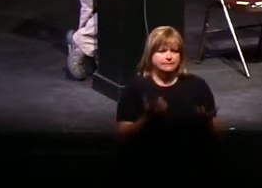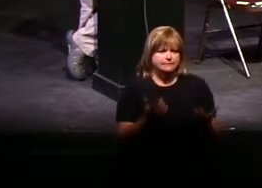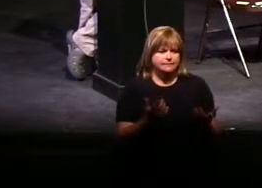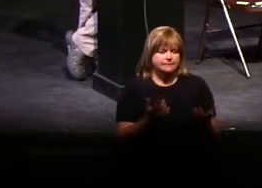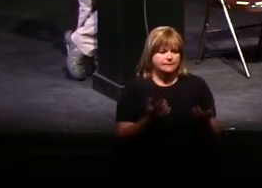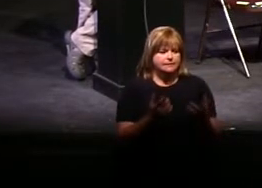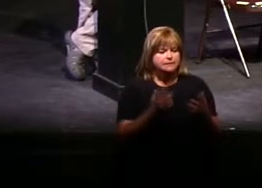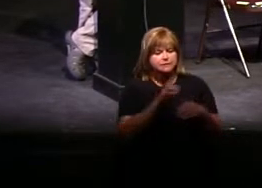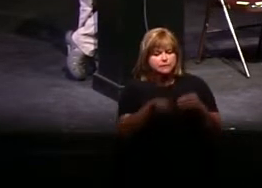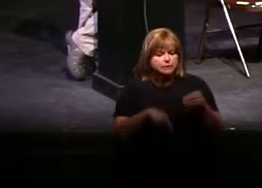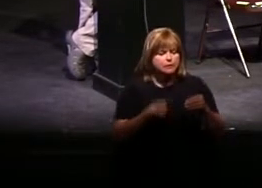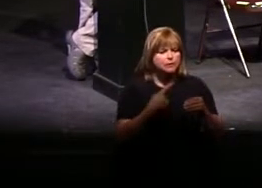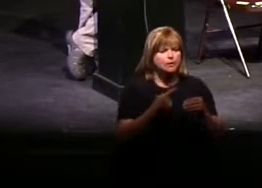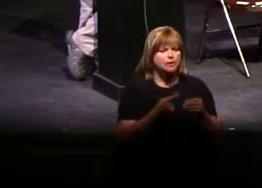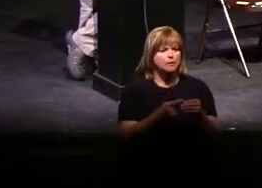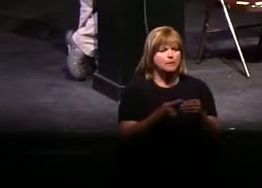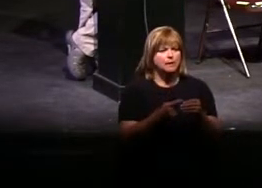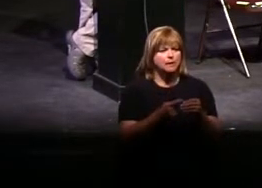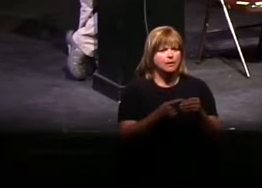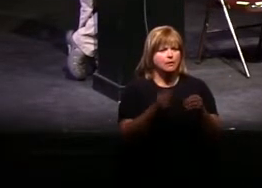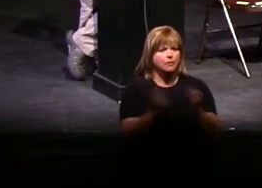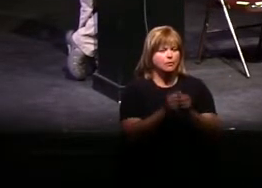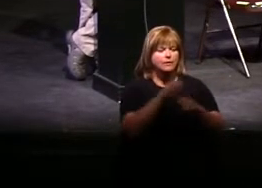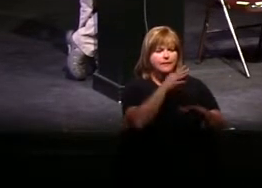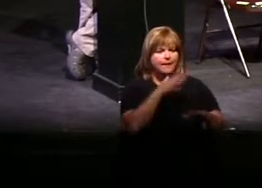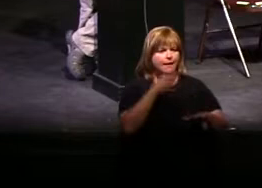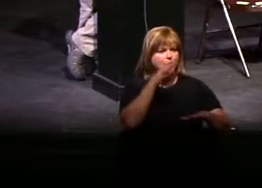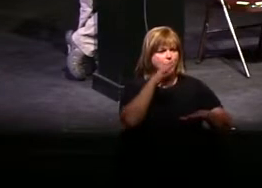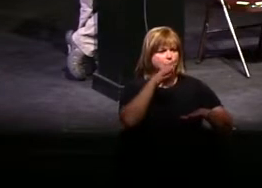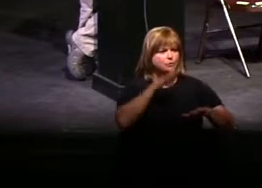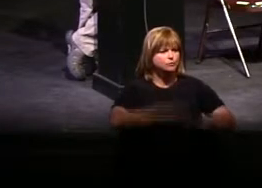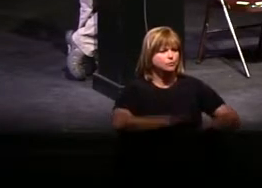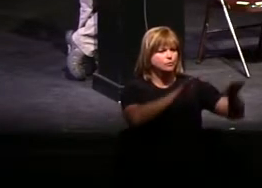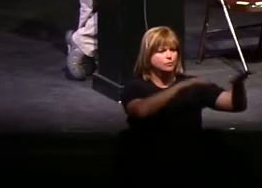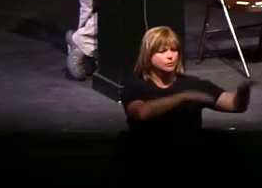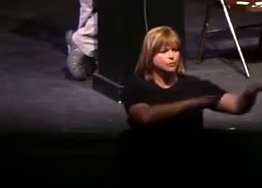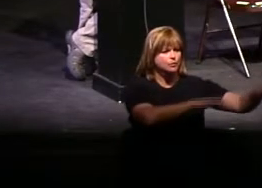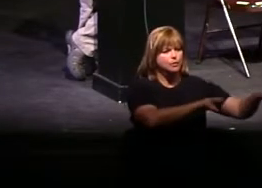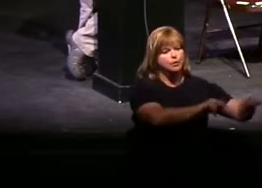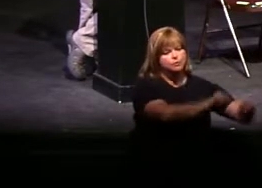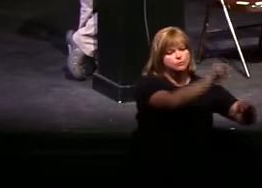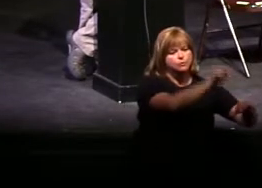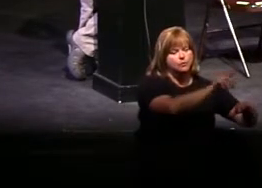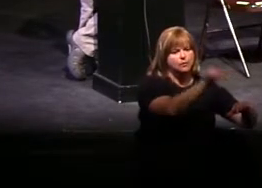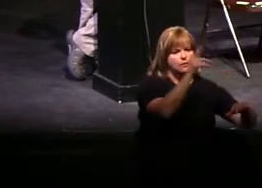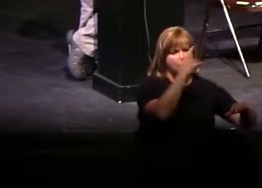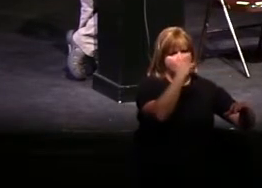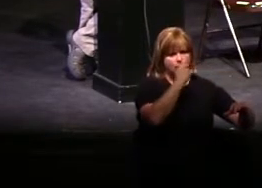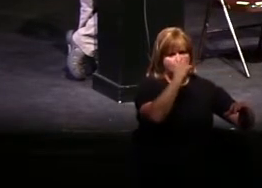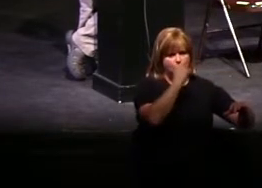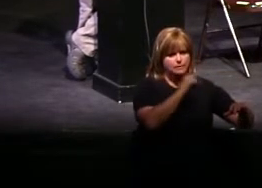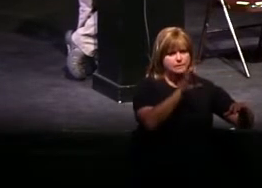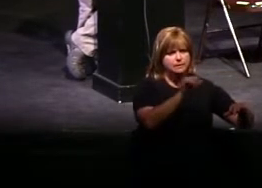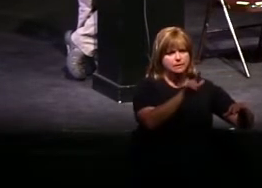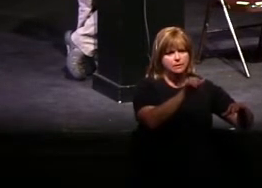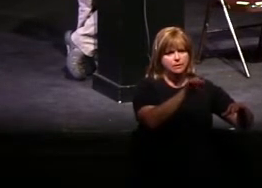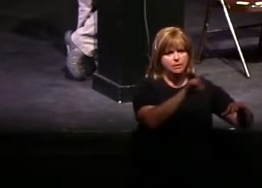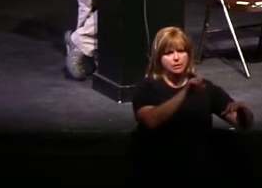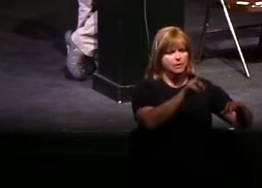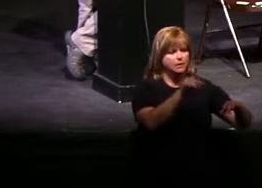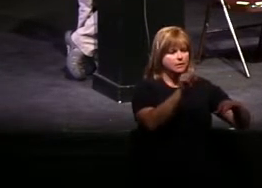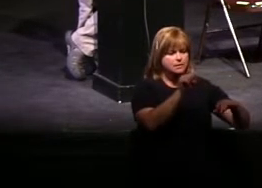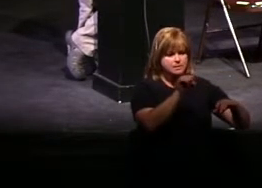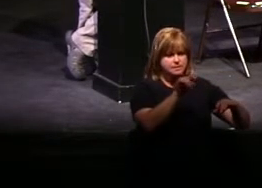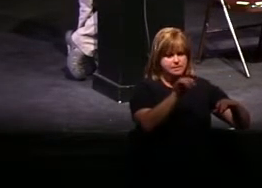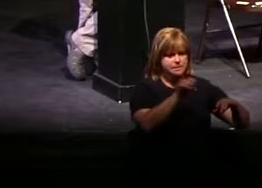roughly the rolling agricultural hills north of Lewiston-Clarkston, which is due south of here, and